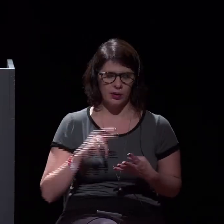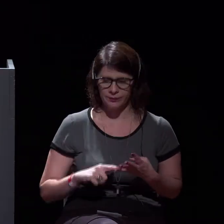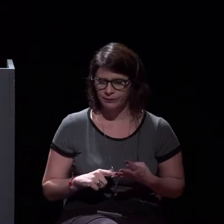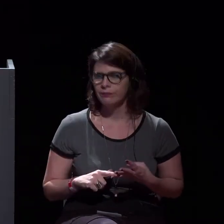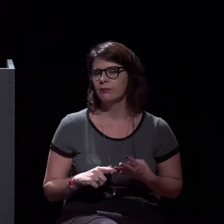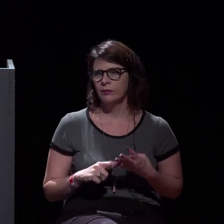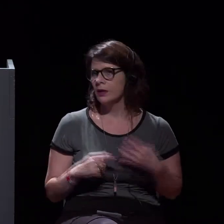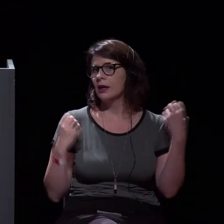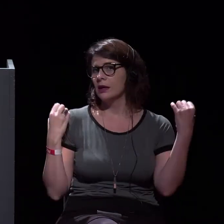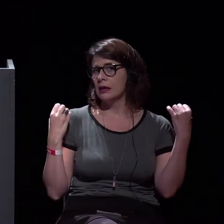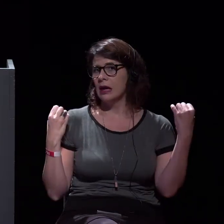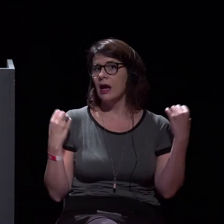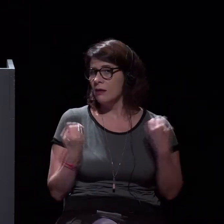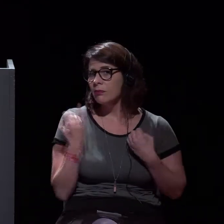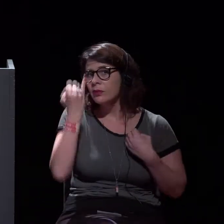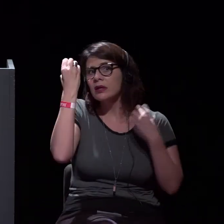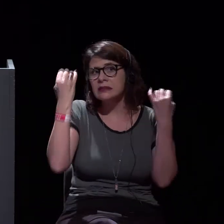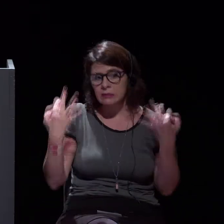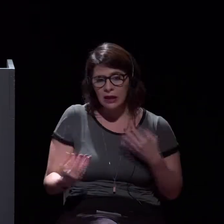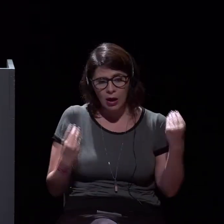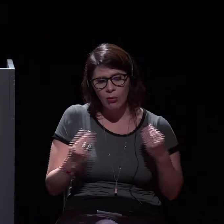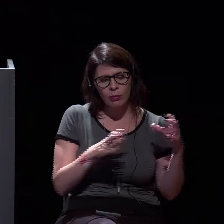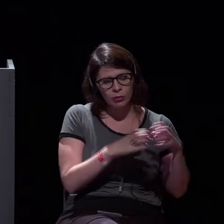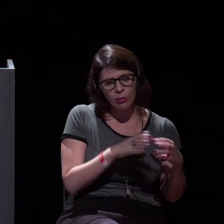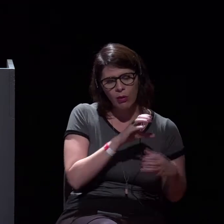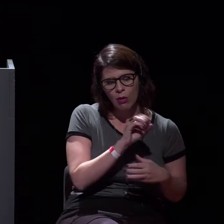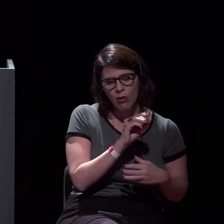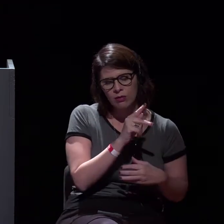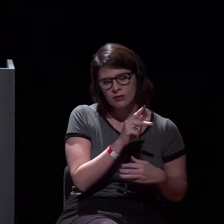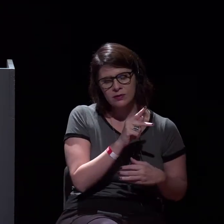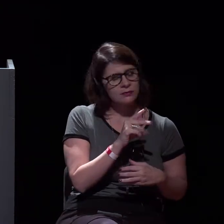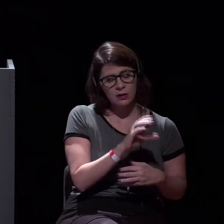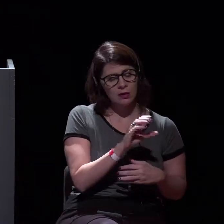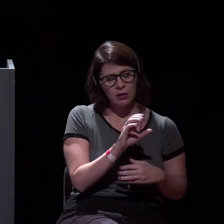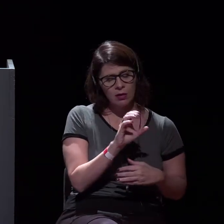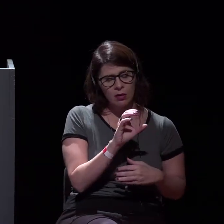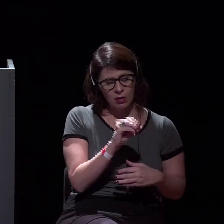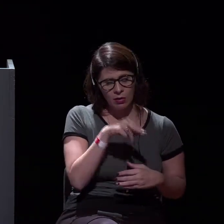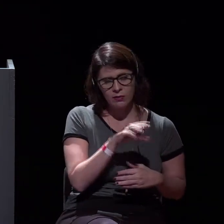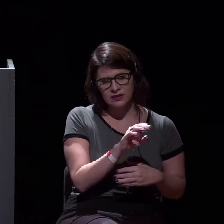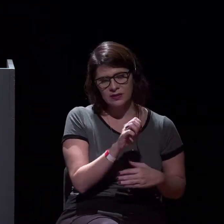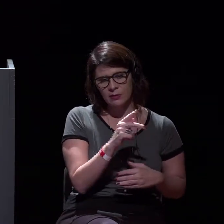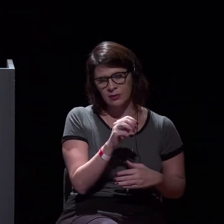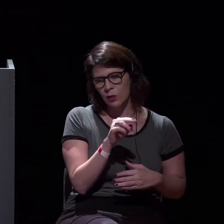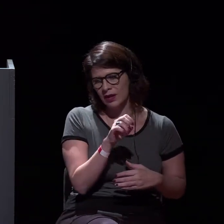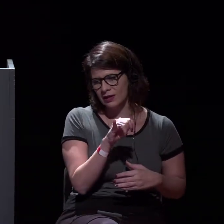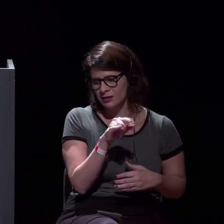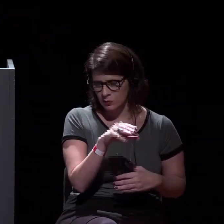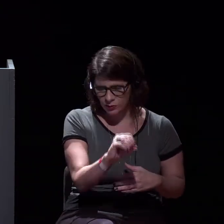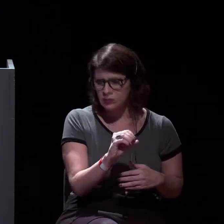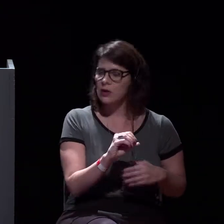which nevertheless has undoubtedly made important contributions to the critical revisions of art practices in Latin America during this